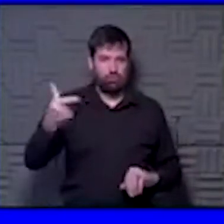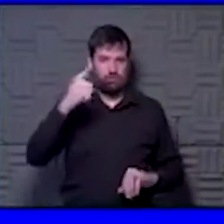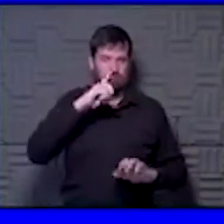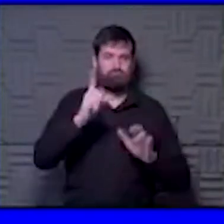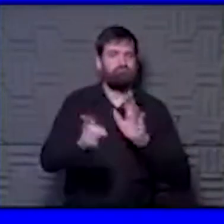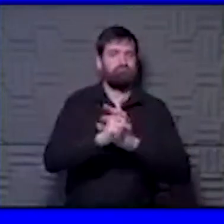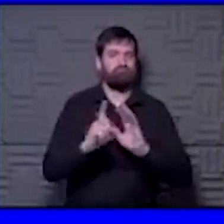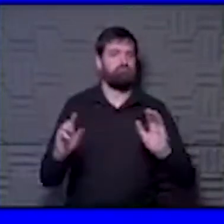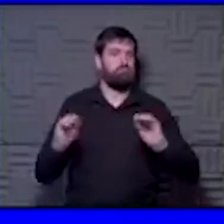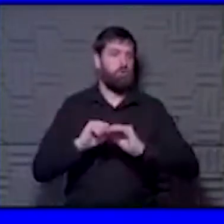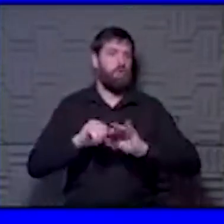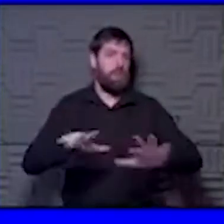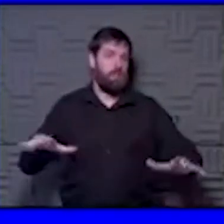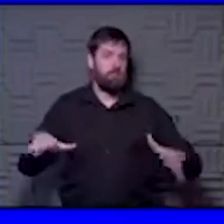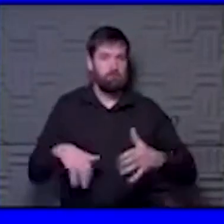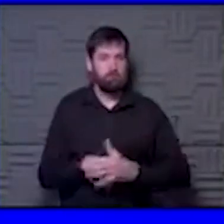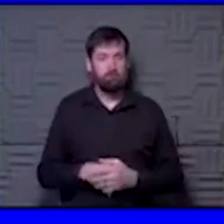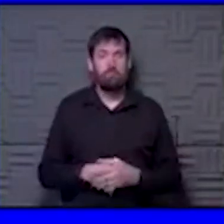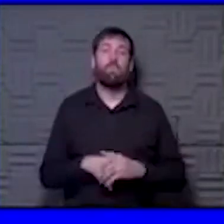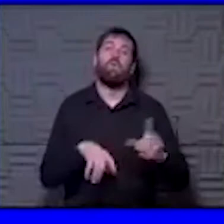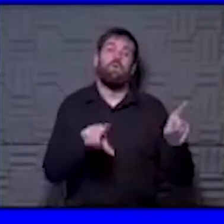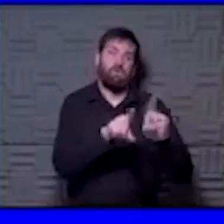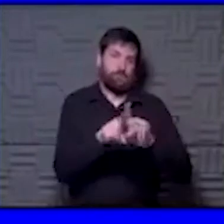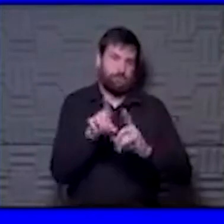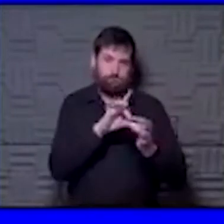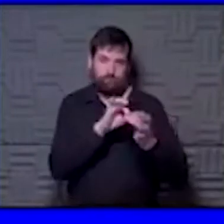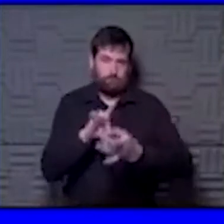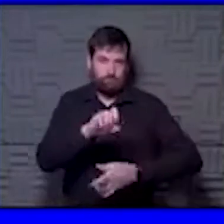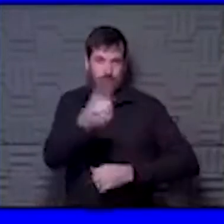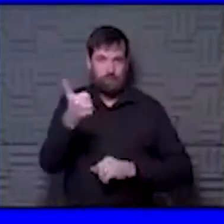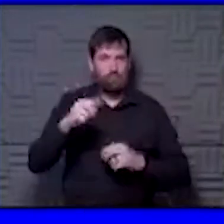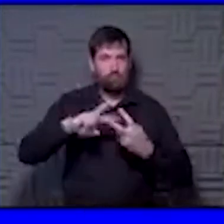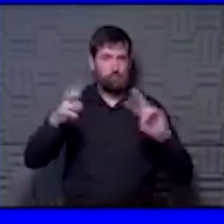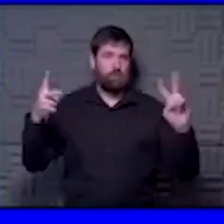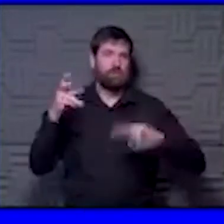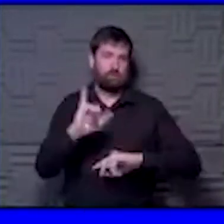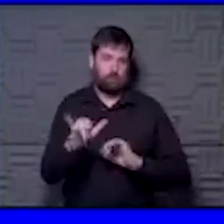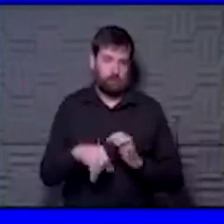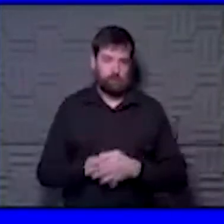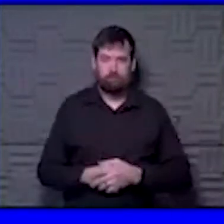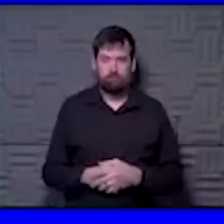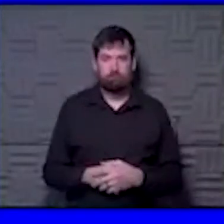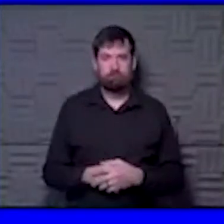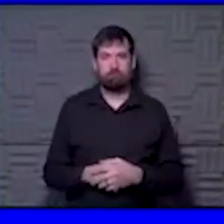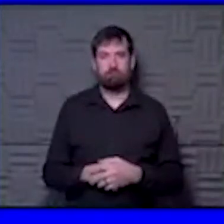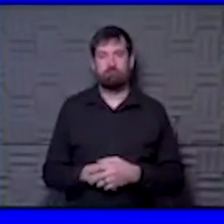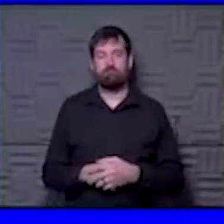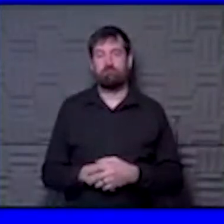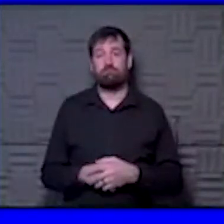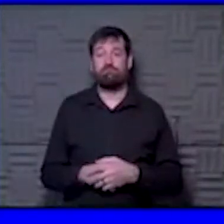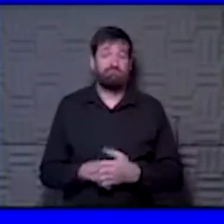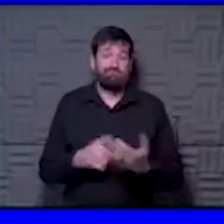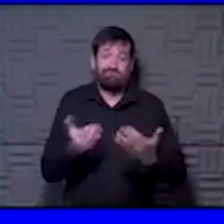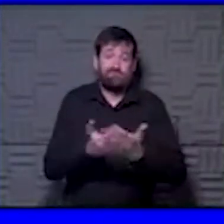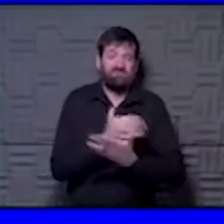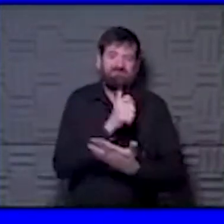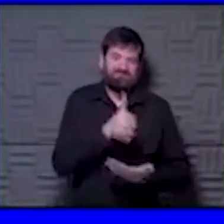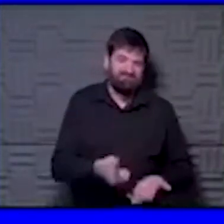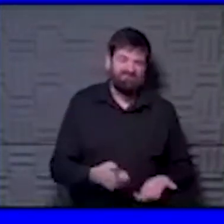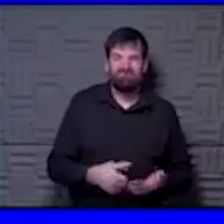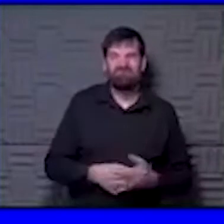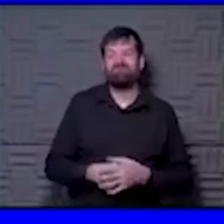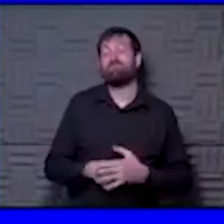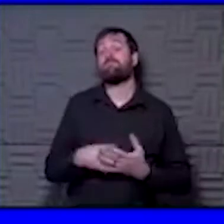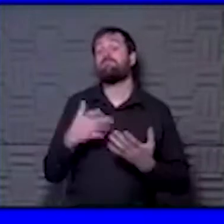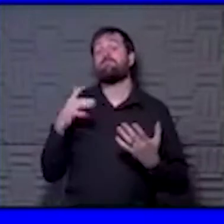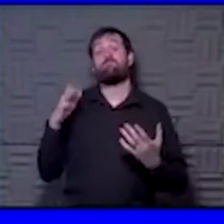became more predominant. There was also an association with other mutations there. So it's nothing too new. You know, what would have happened